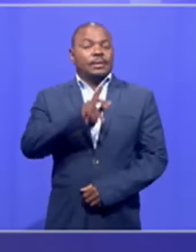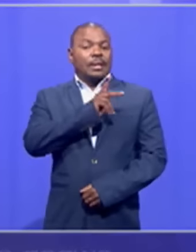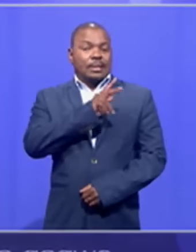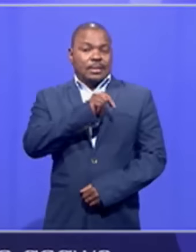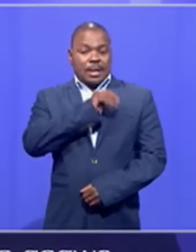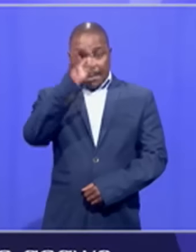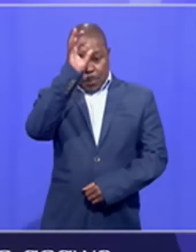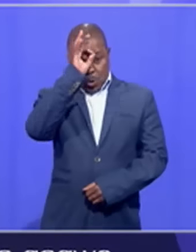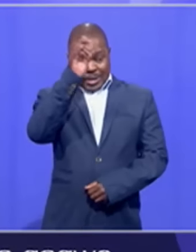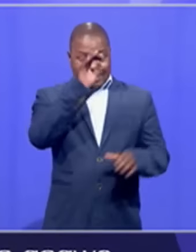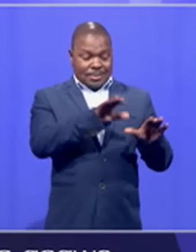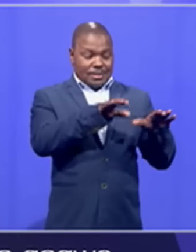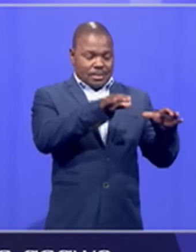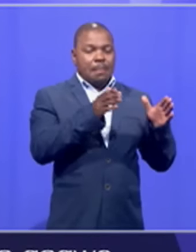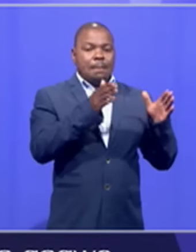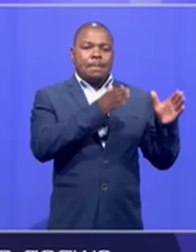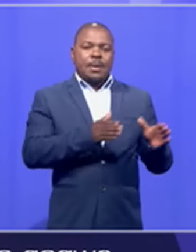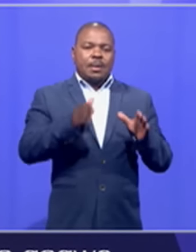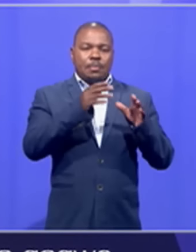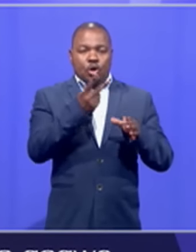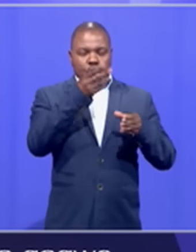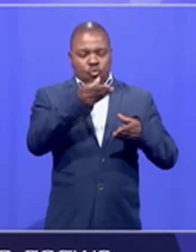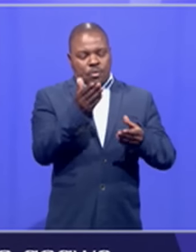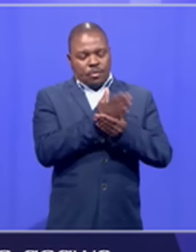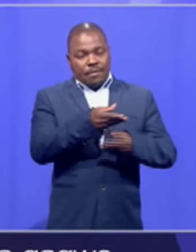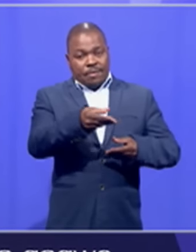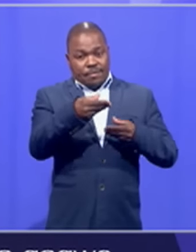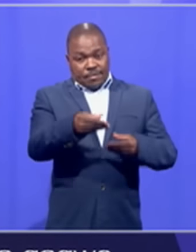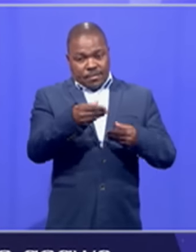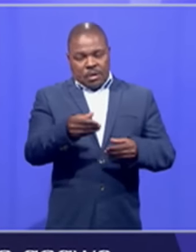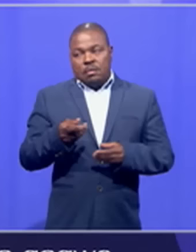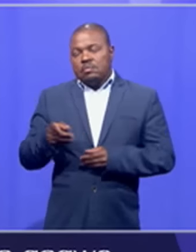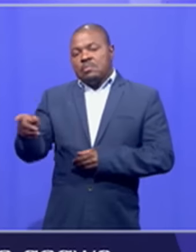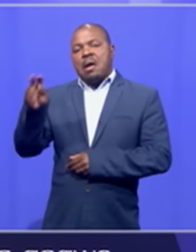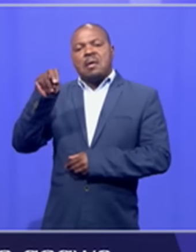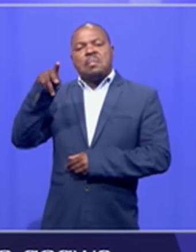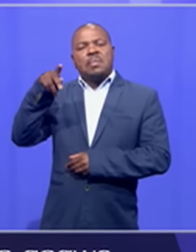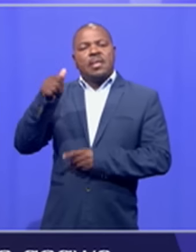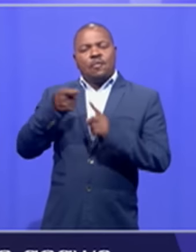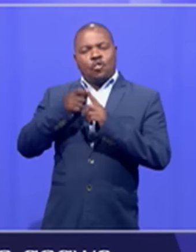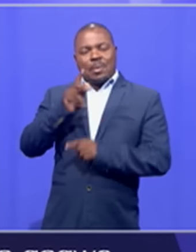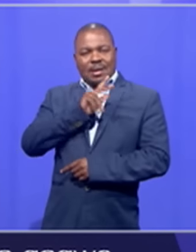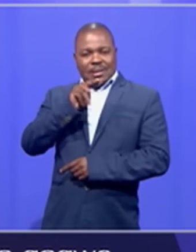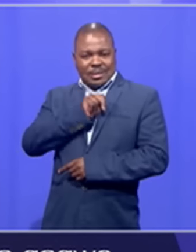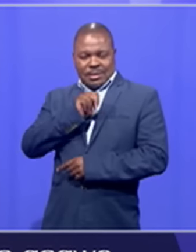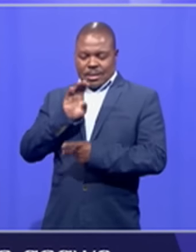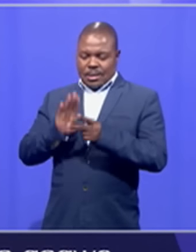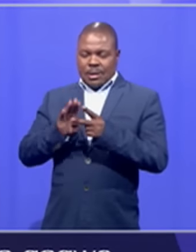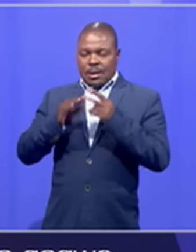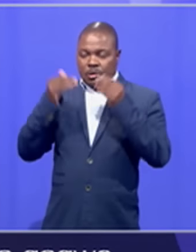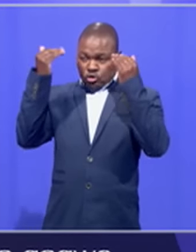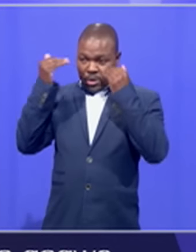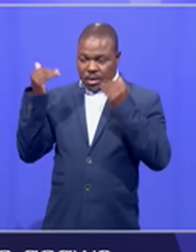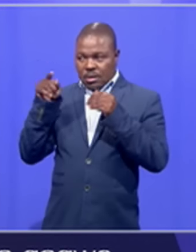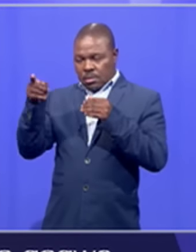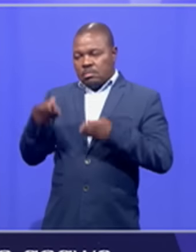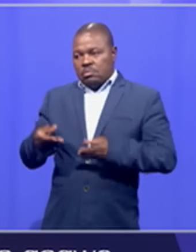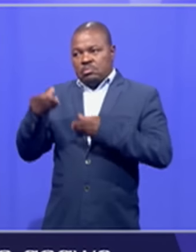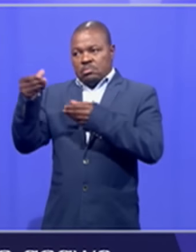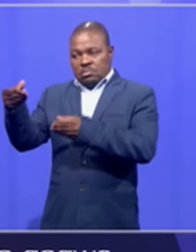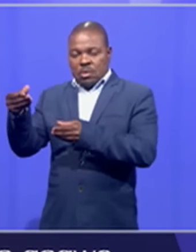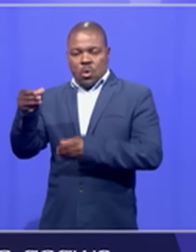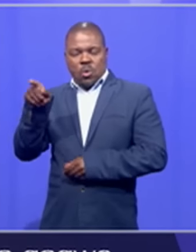Basphodisa ka KwaZulu-Natal ba beakanya didocket tše pedi go neela molaodi wa province wa botšhotšhisi le komišene ya magistrata bakeng sa go nyaka go